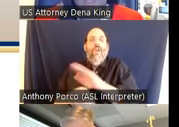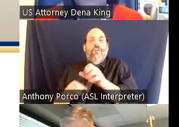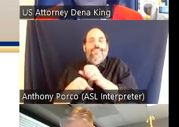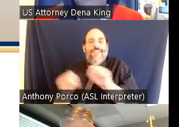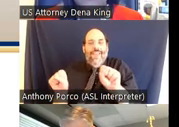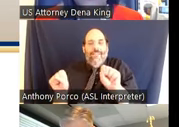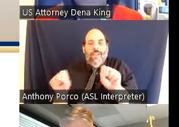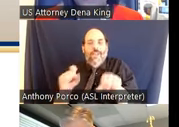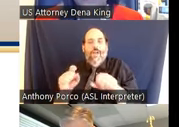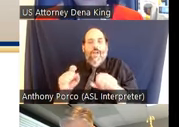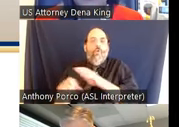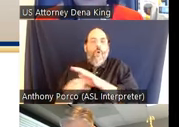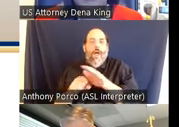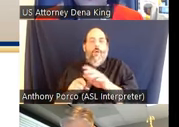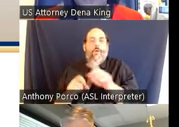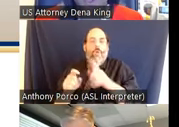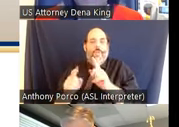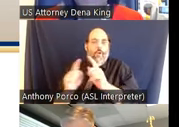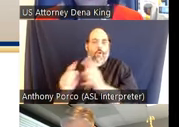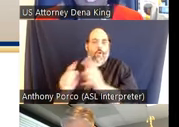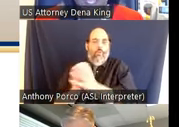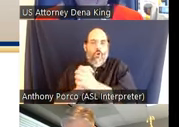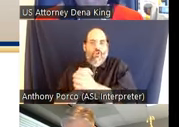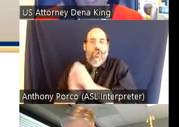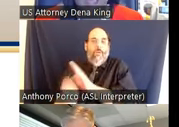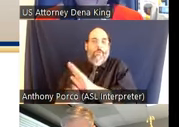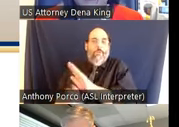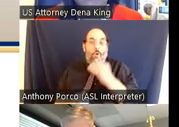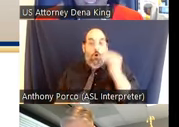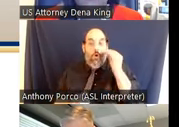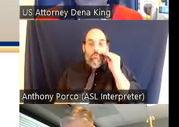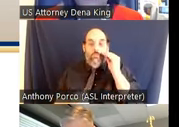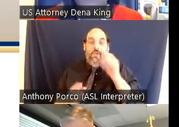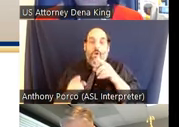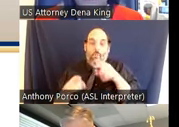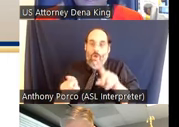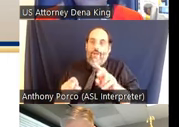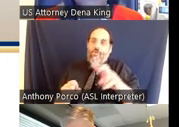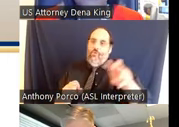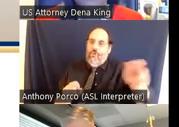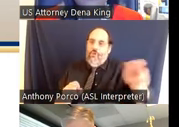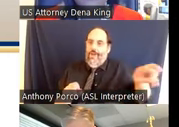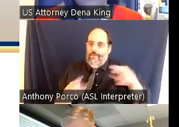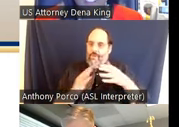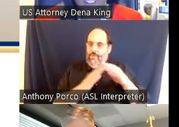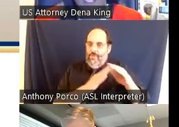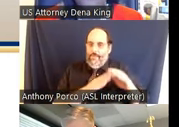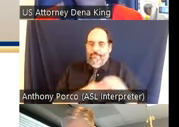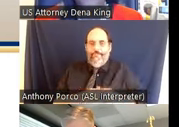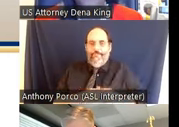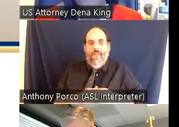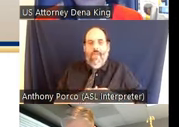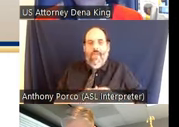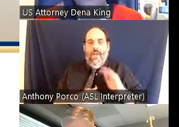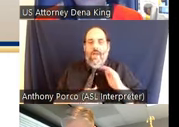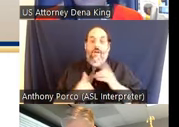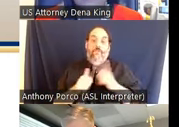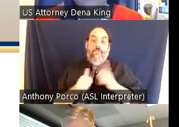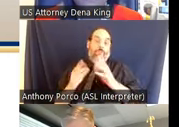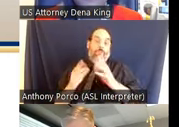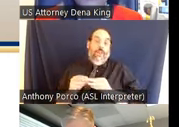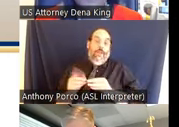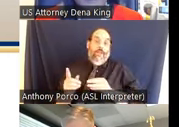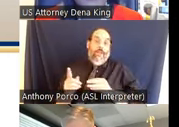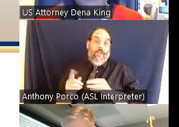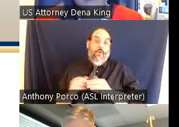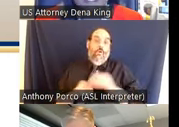and around their place of worship, their homes, and while out and about in the community. Our initial meeting was attended